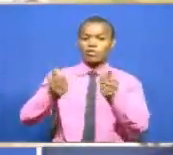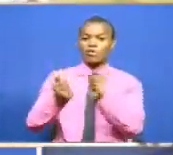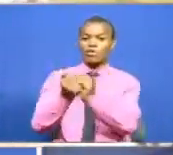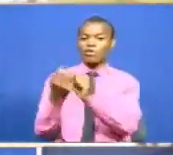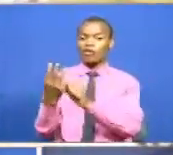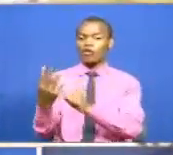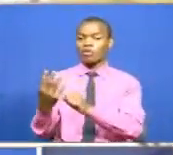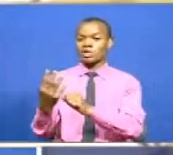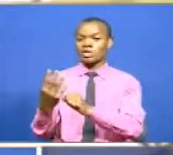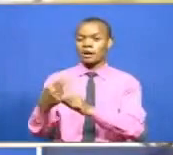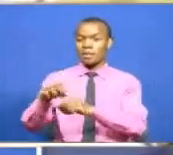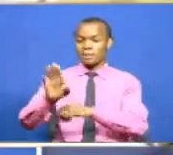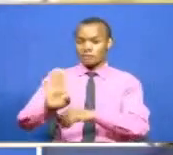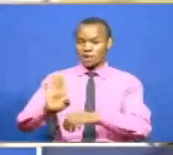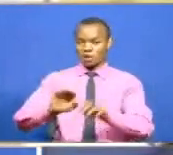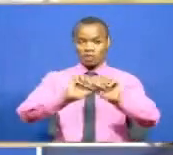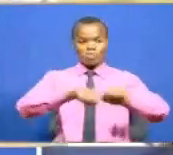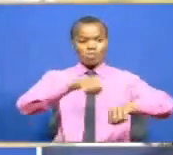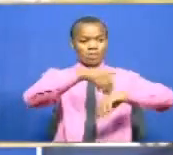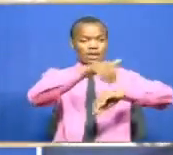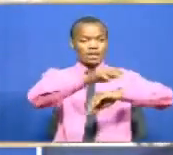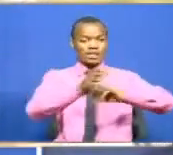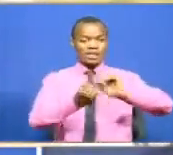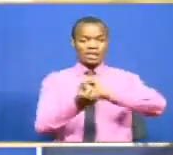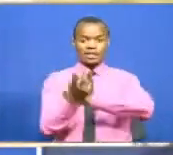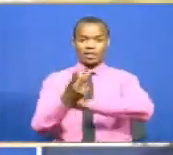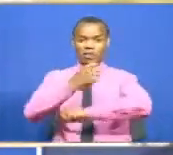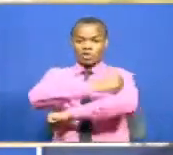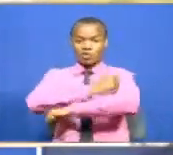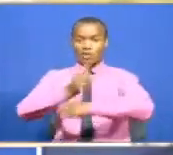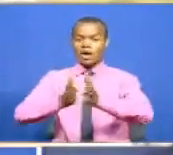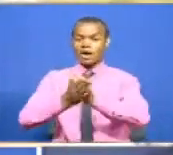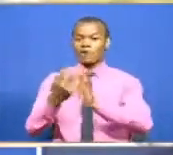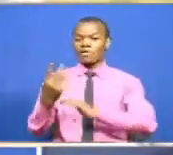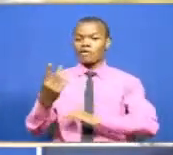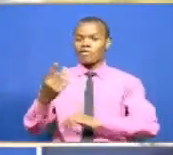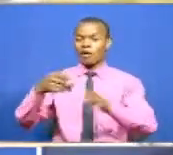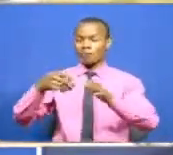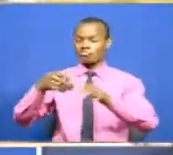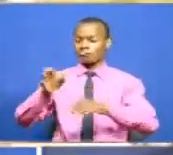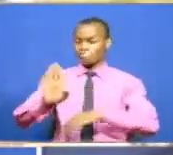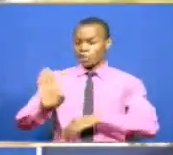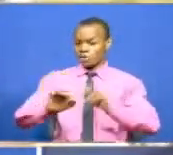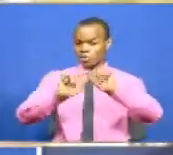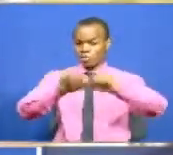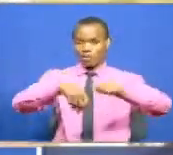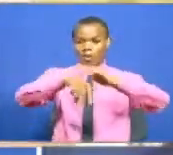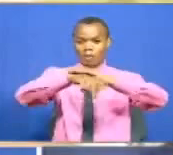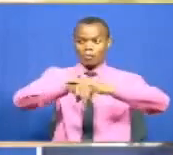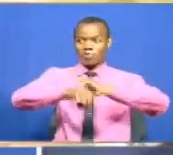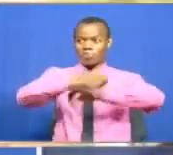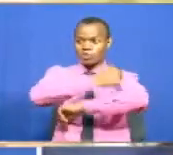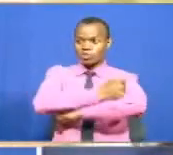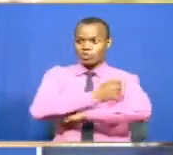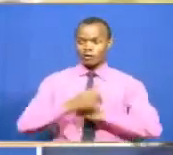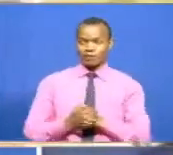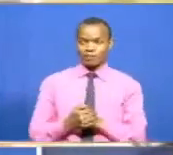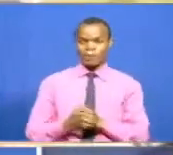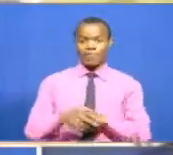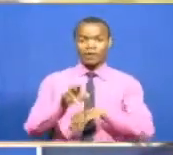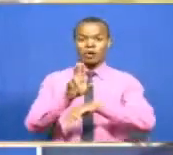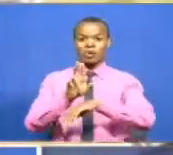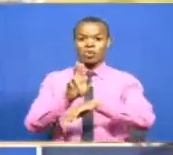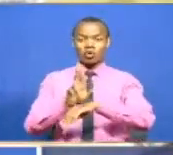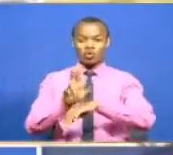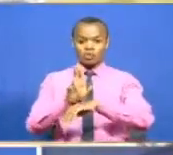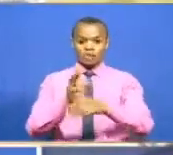go to secondary schools and about 4 billion will go to primary schools. Please use the money for the purposes